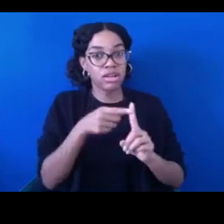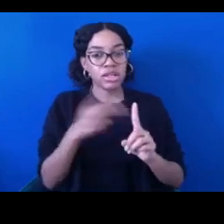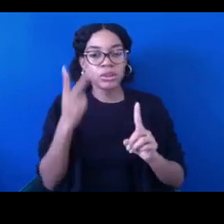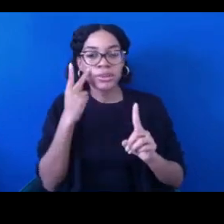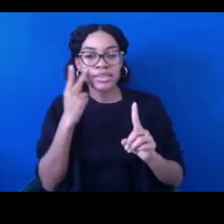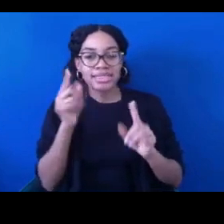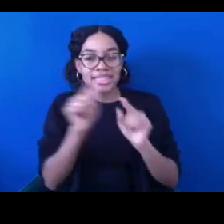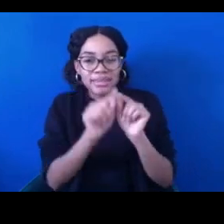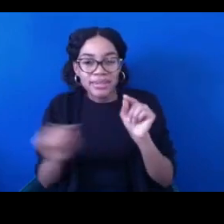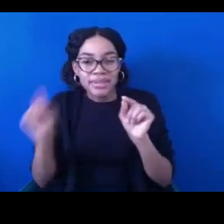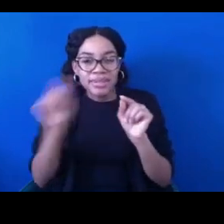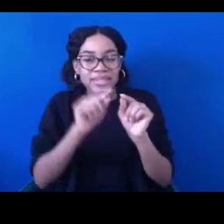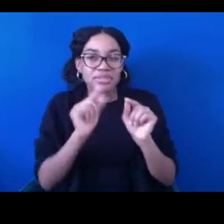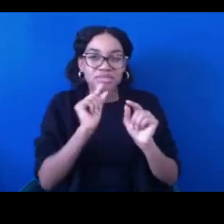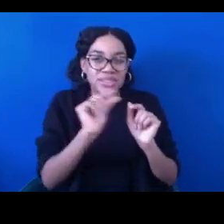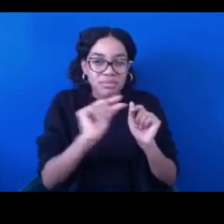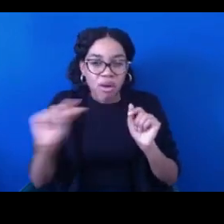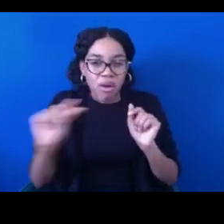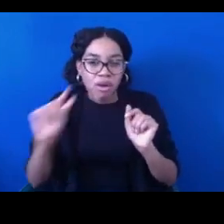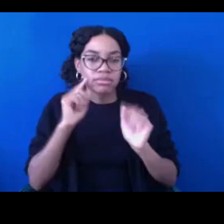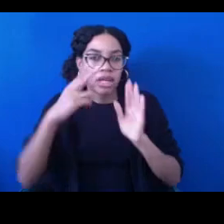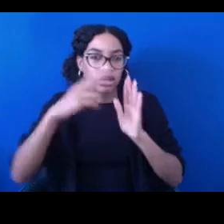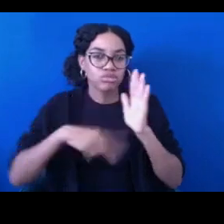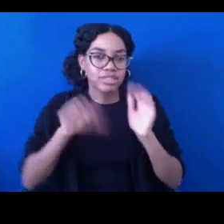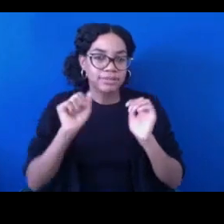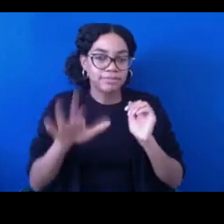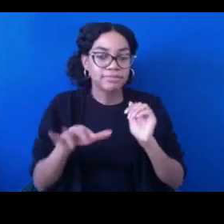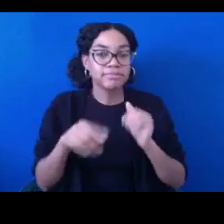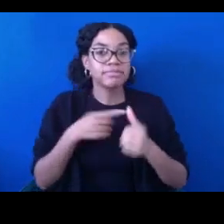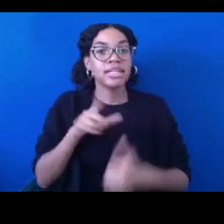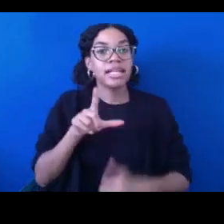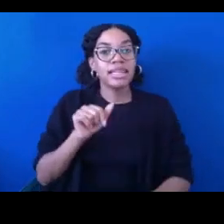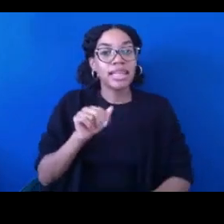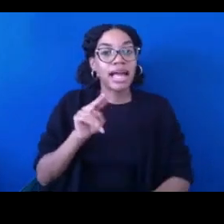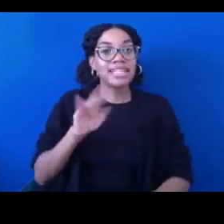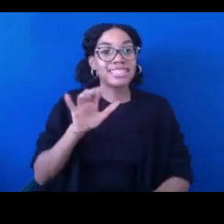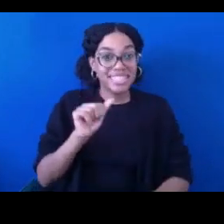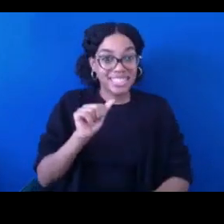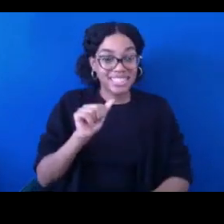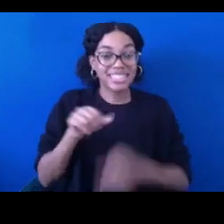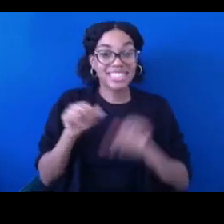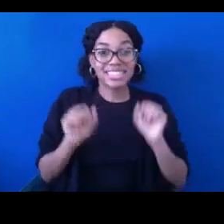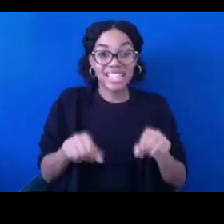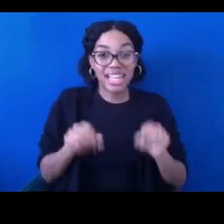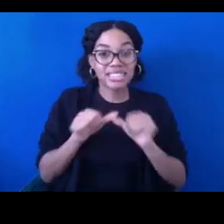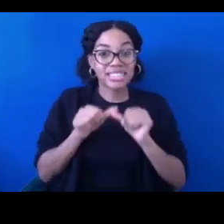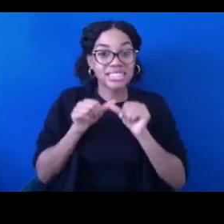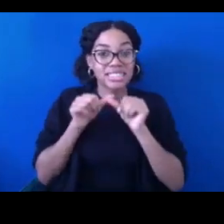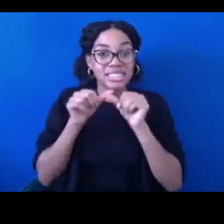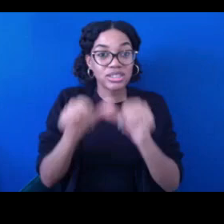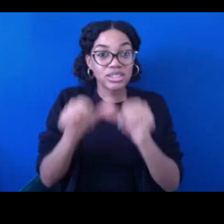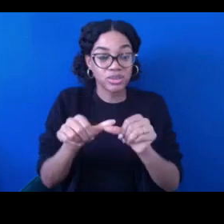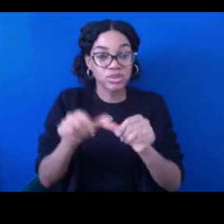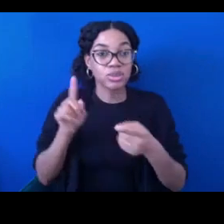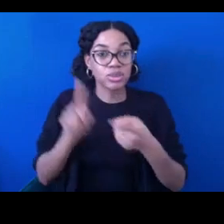not be able to read it, so I'll read it aloud. La Nina is likely to continue through the Northern Hemisphere